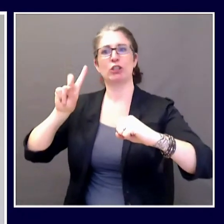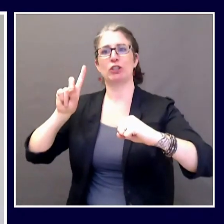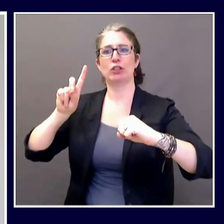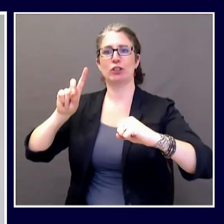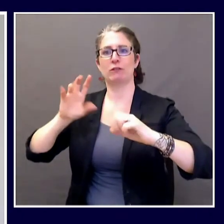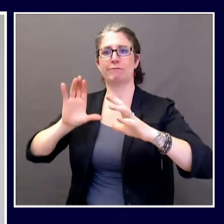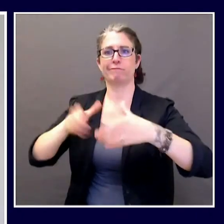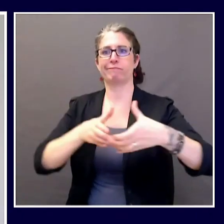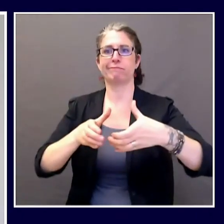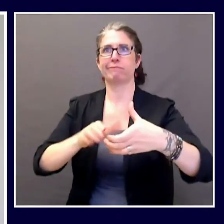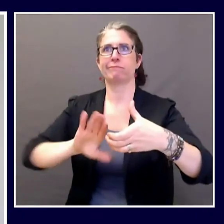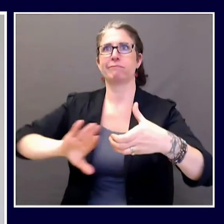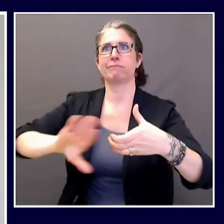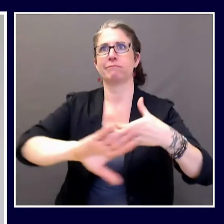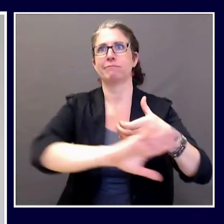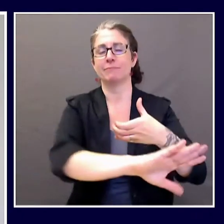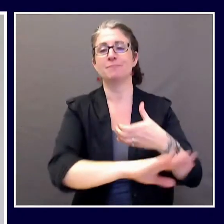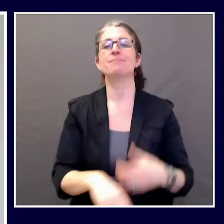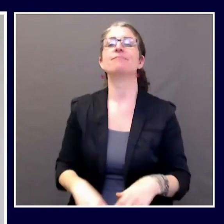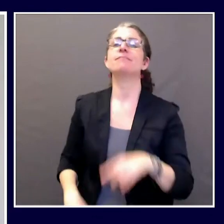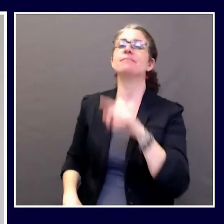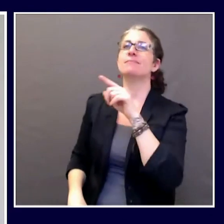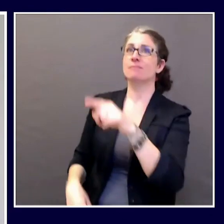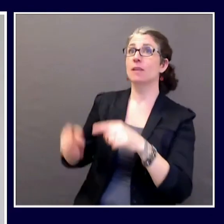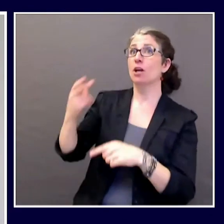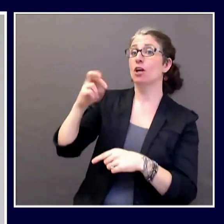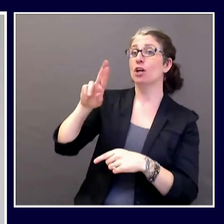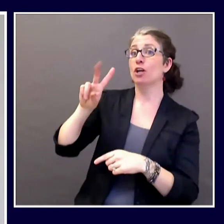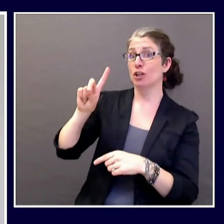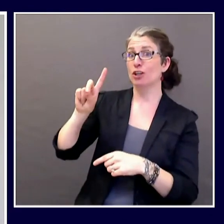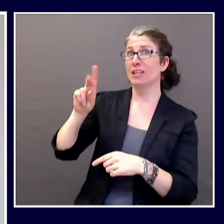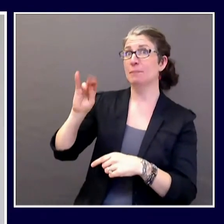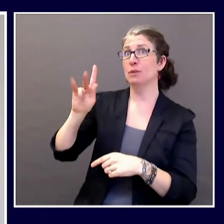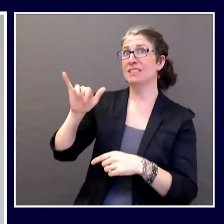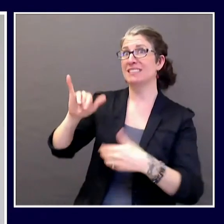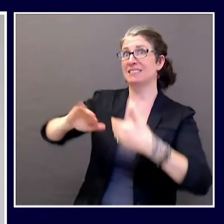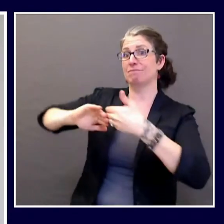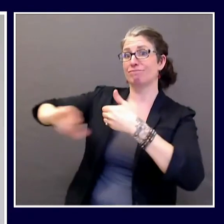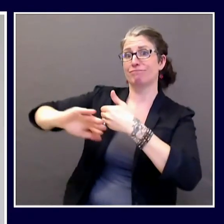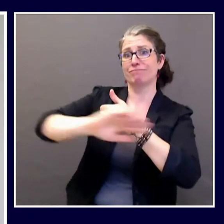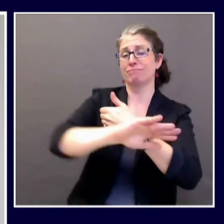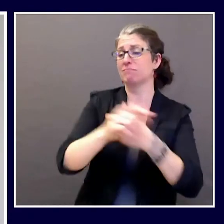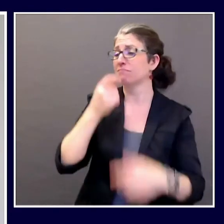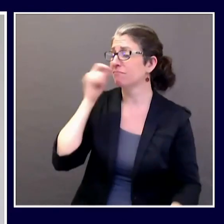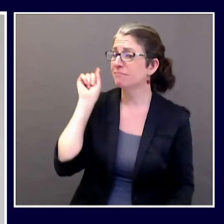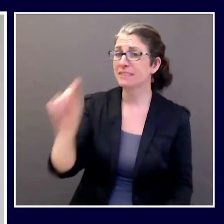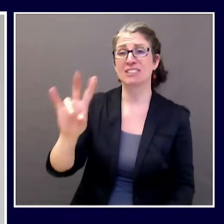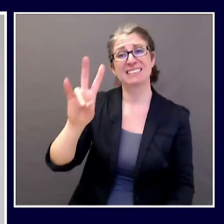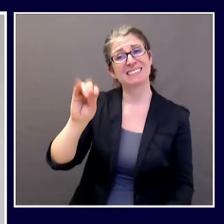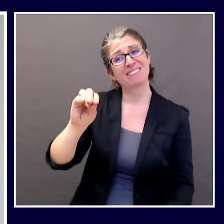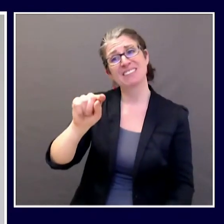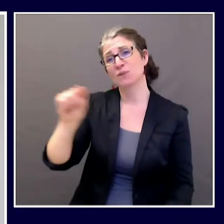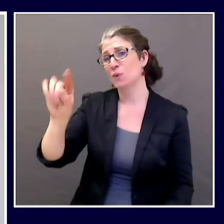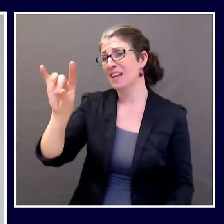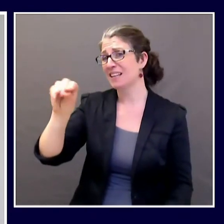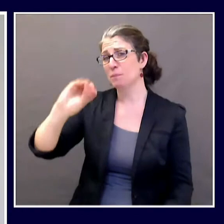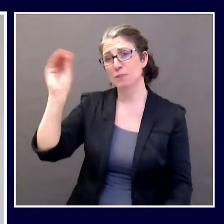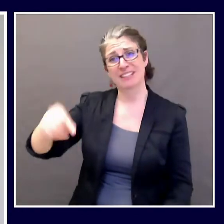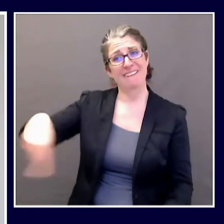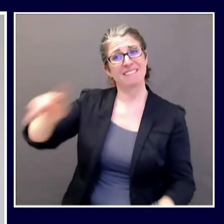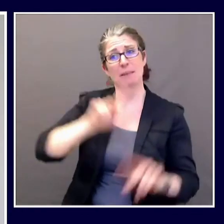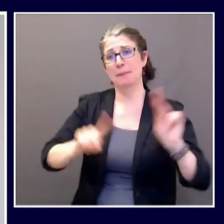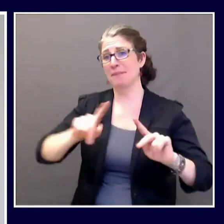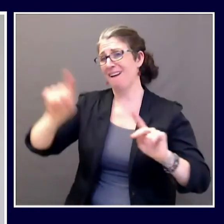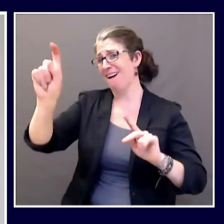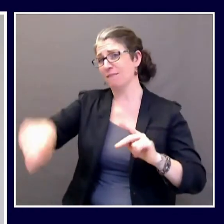threshold. What herd immunity does, in effect, is that it provides a sufficient amount of protection even for those who have not